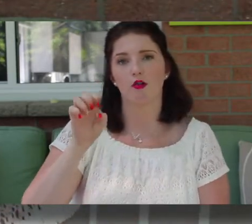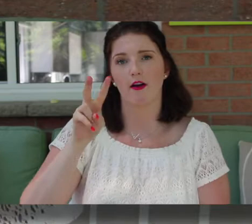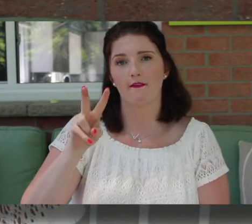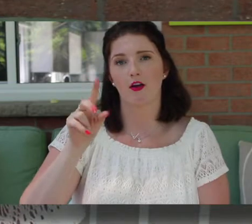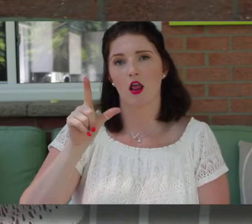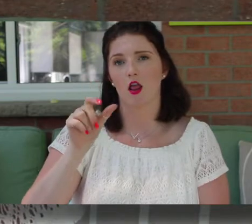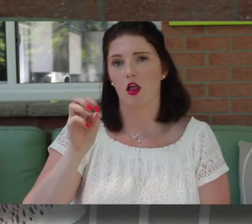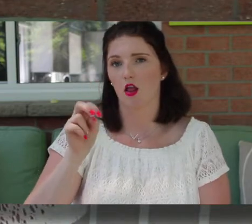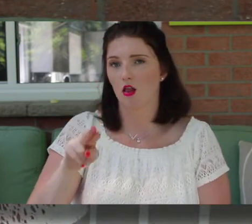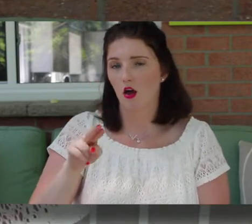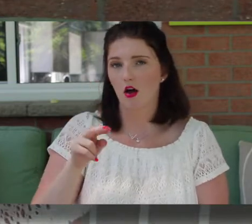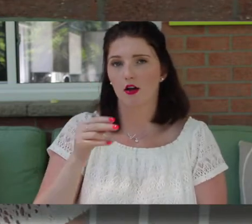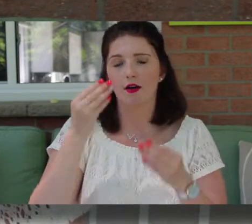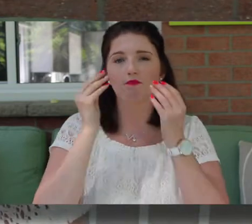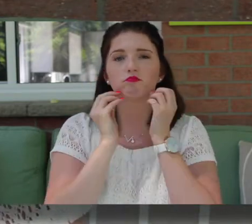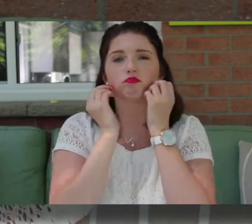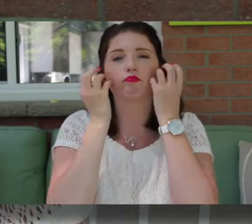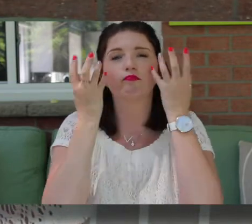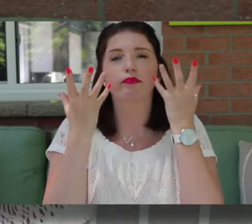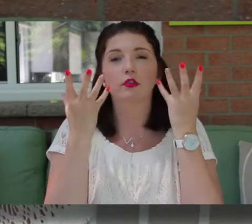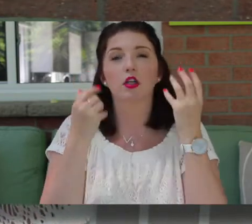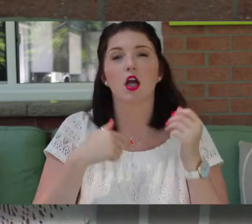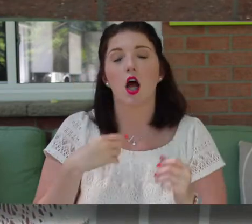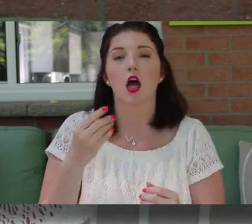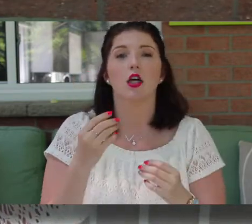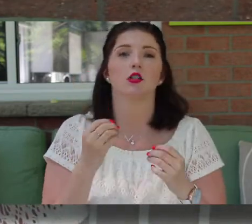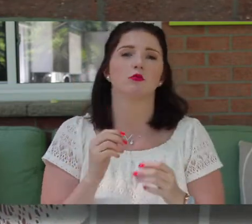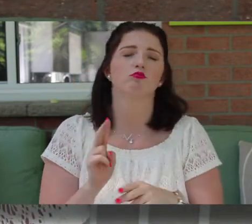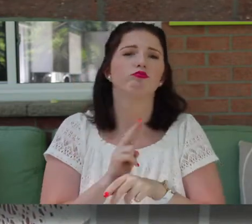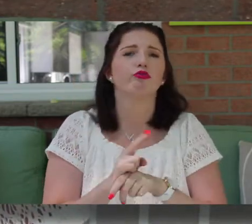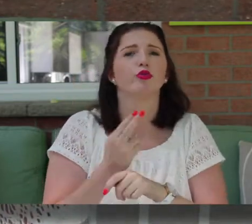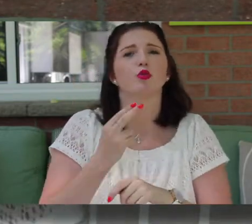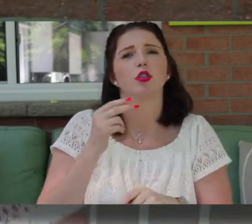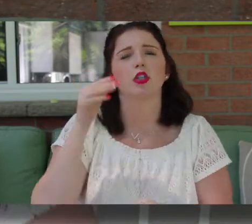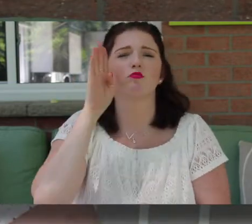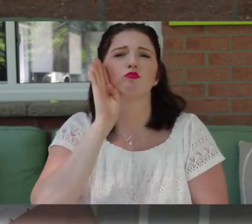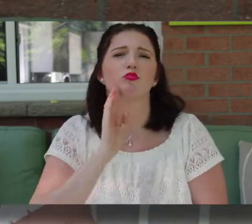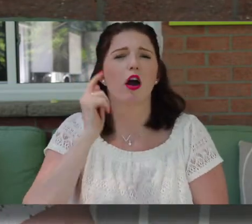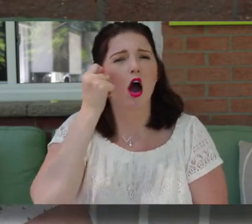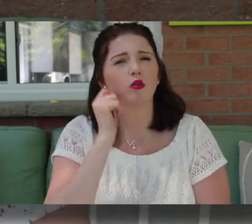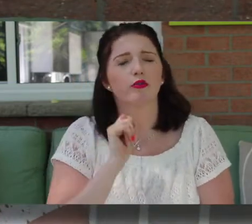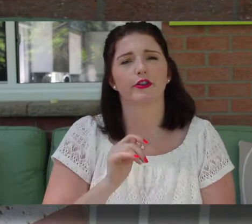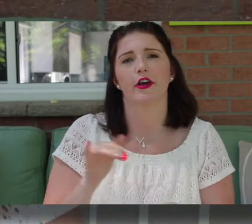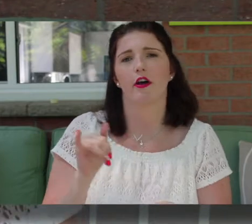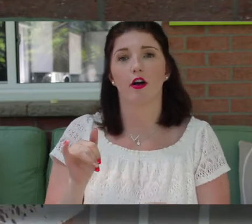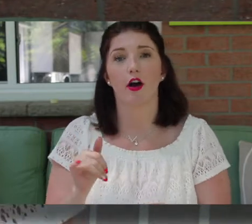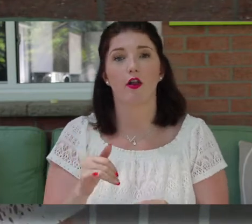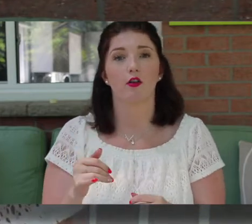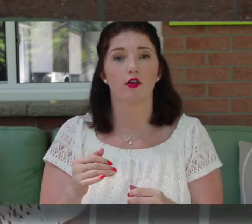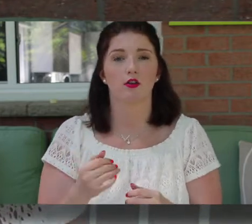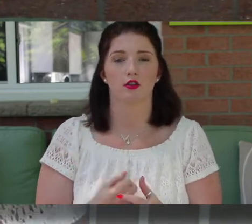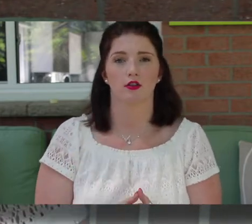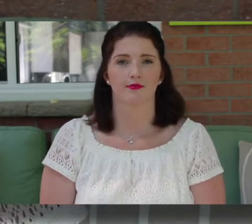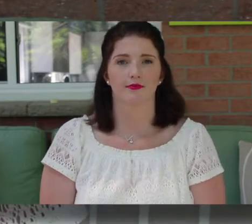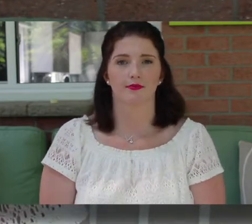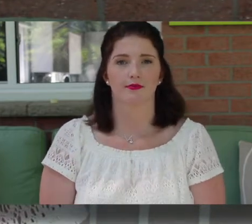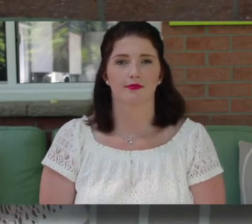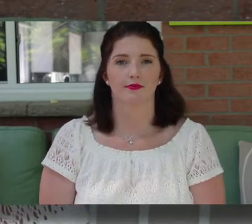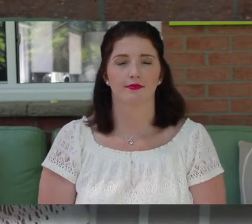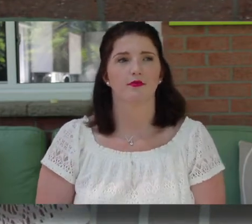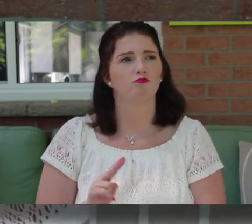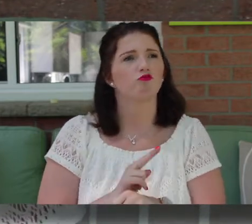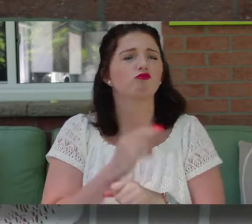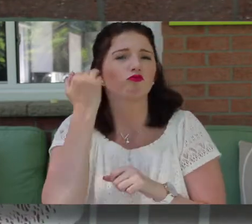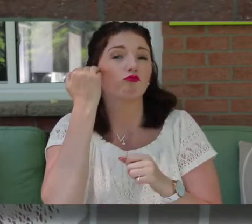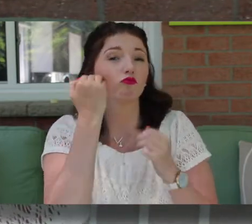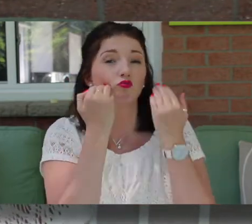I've been using the ones that are a little bit more tanned just because it is summertime here, so I kind of want to bronze up my face a little bit more. This one has the shimmer and